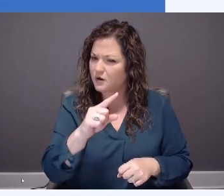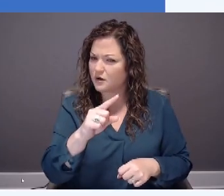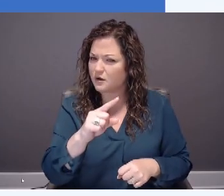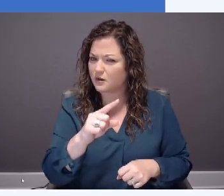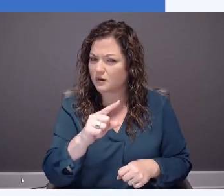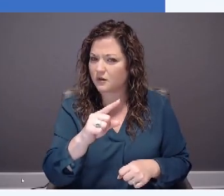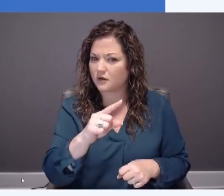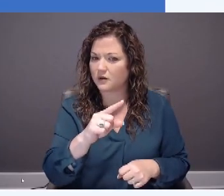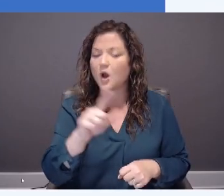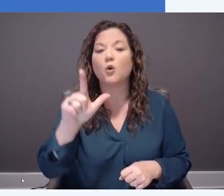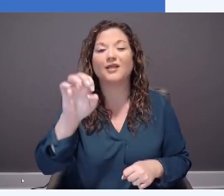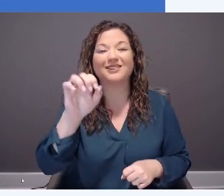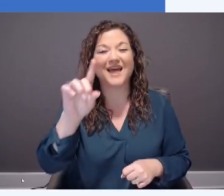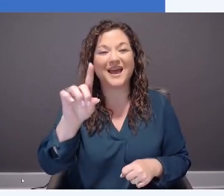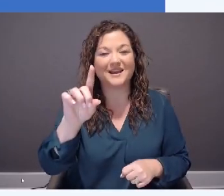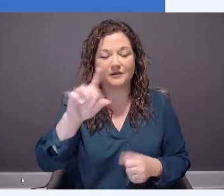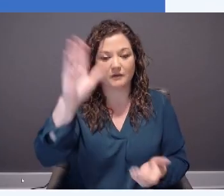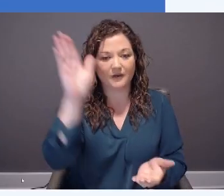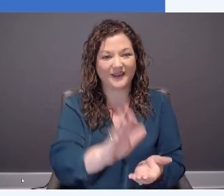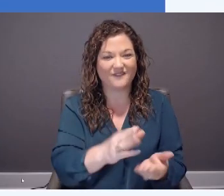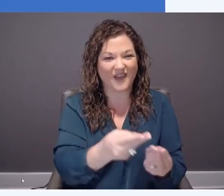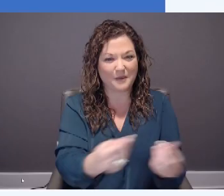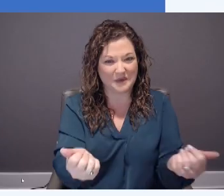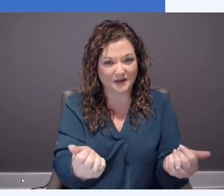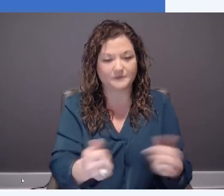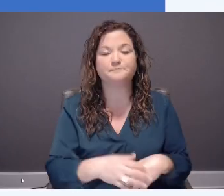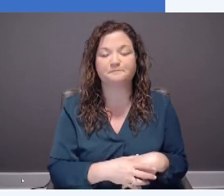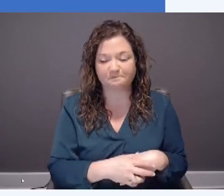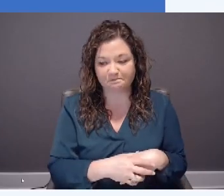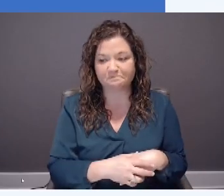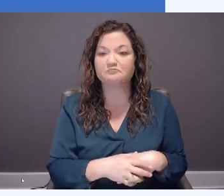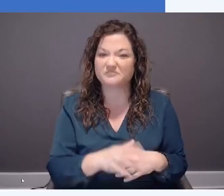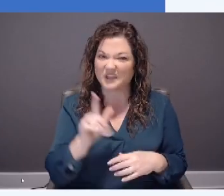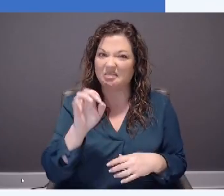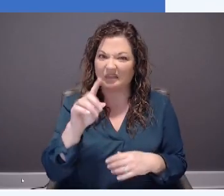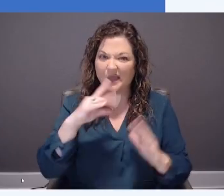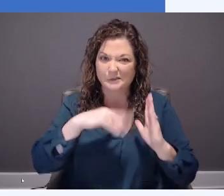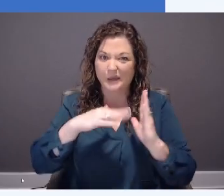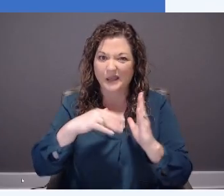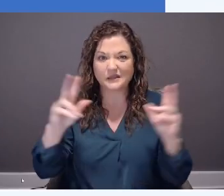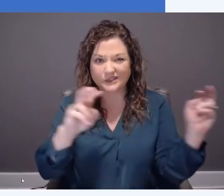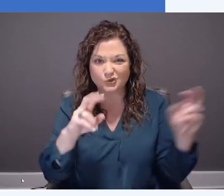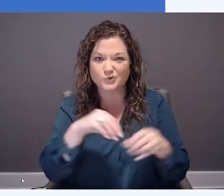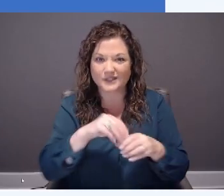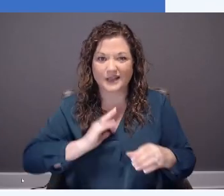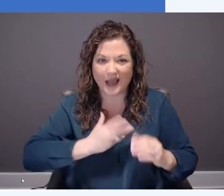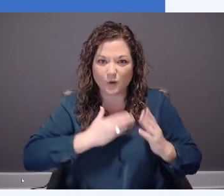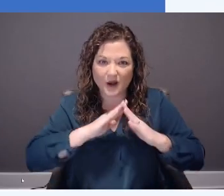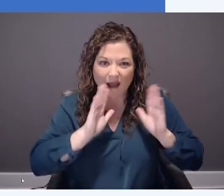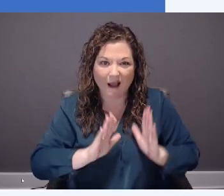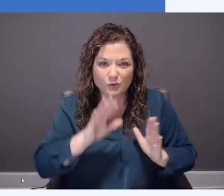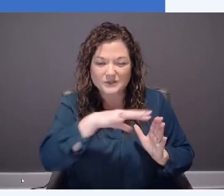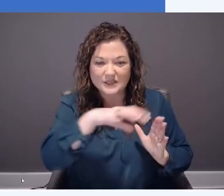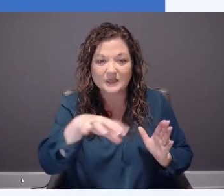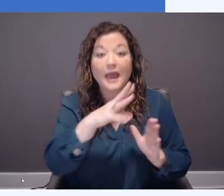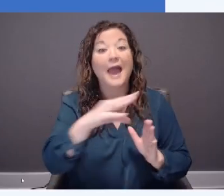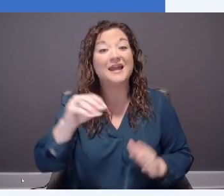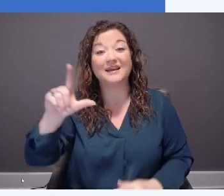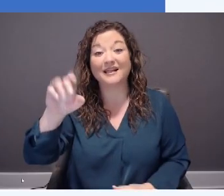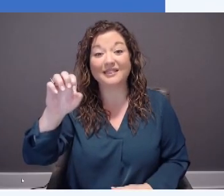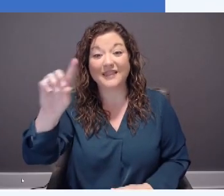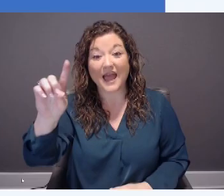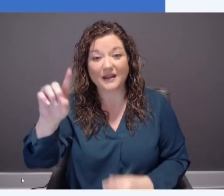paint issues in a lot of our housing, as well as lead pipes in the water